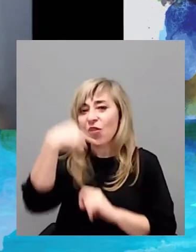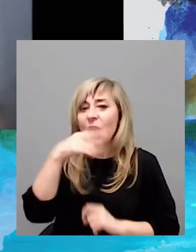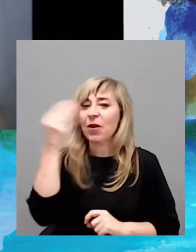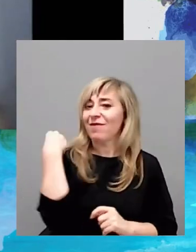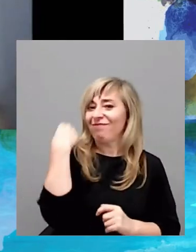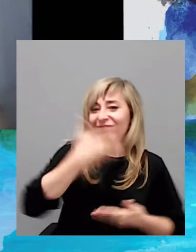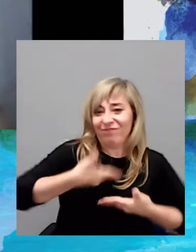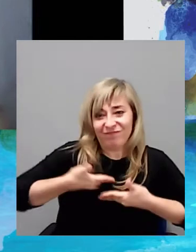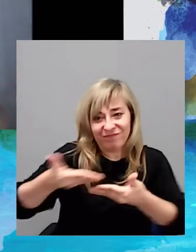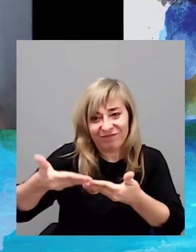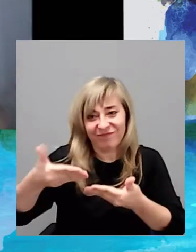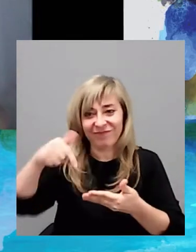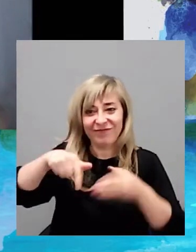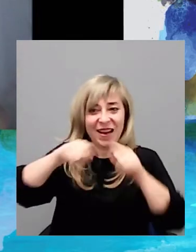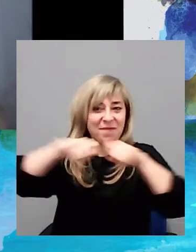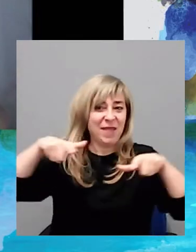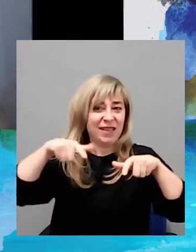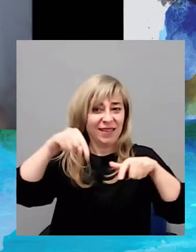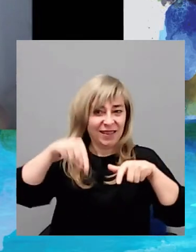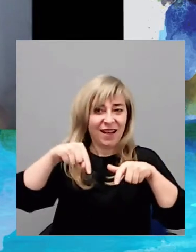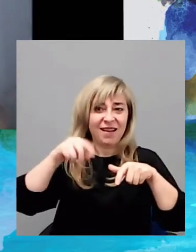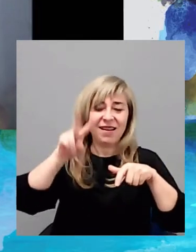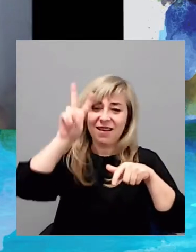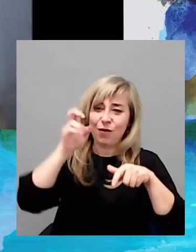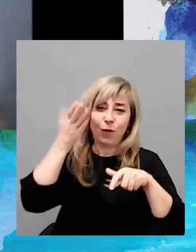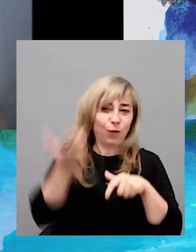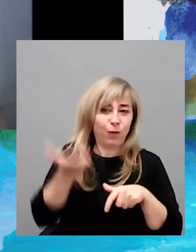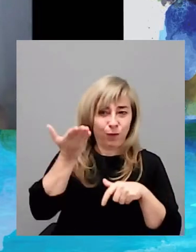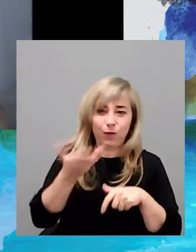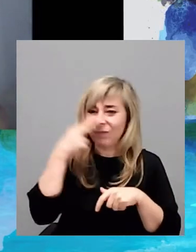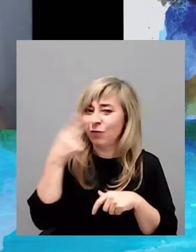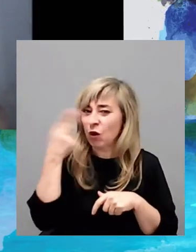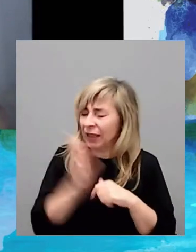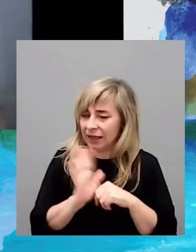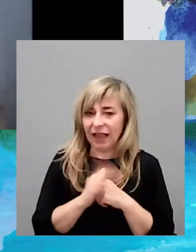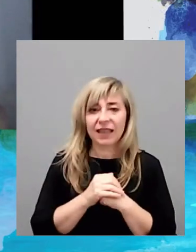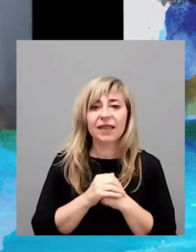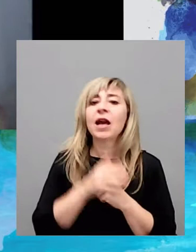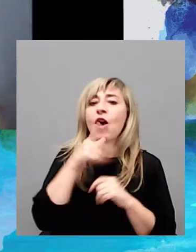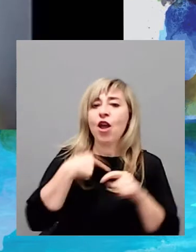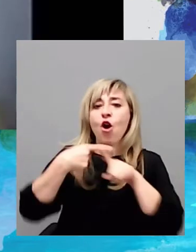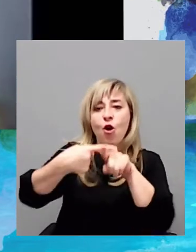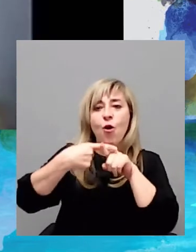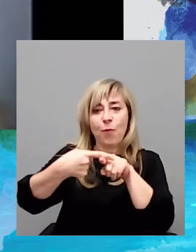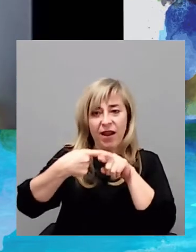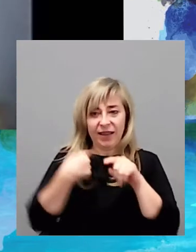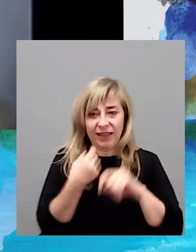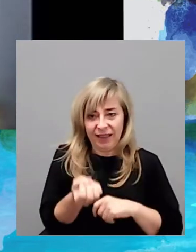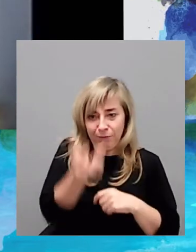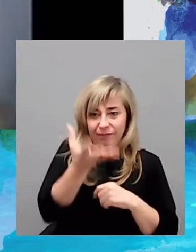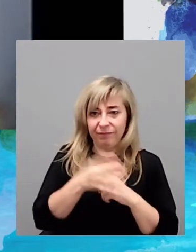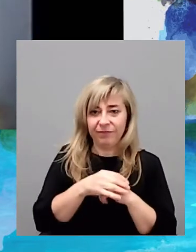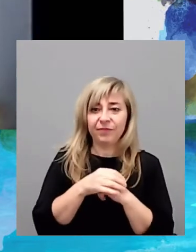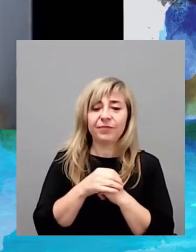for contacting me for this panel, which I think is extremely interesting. I'm going to share my presentation on the screen with all of